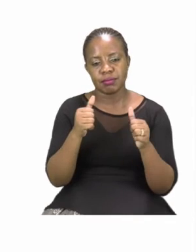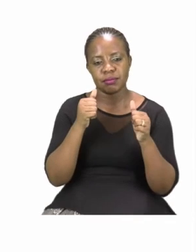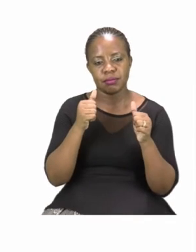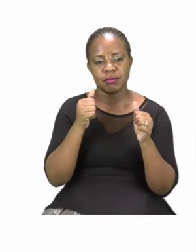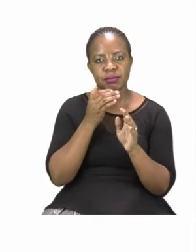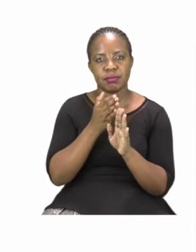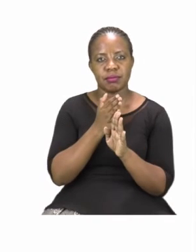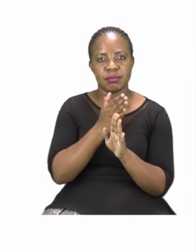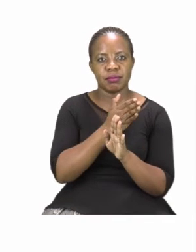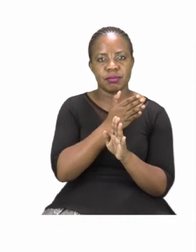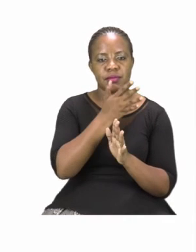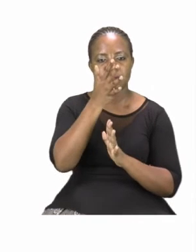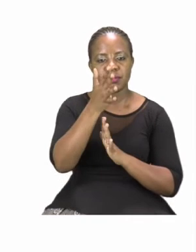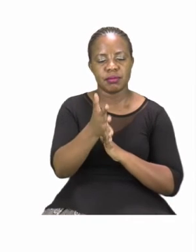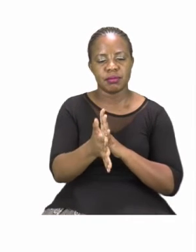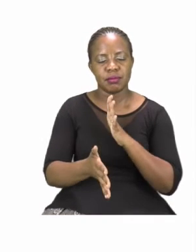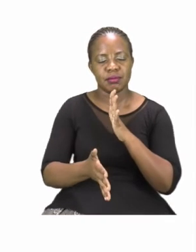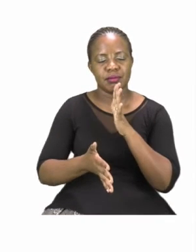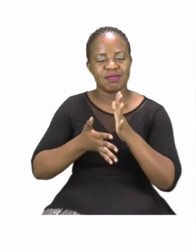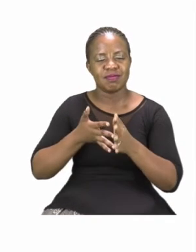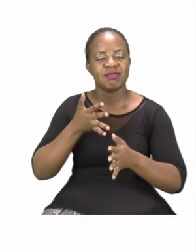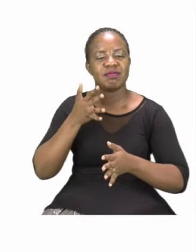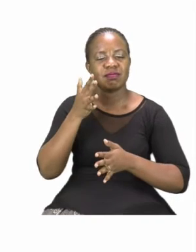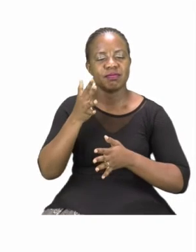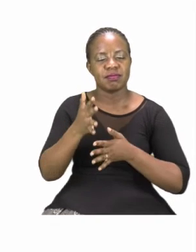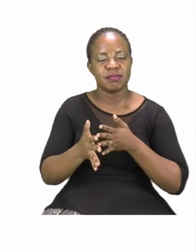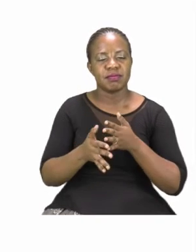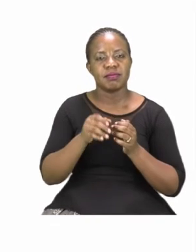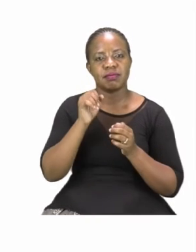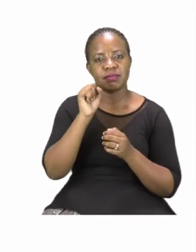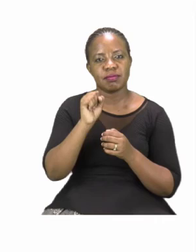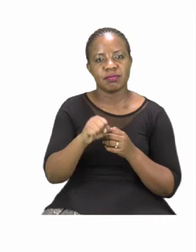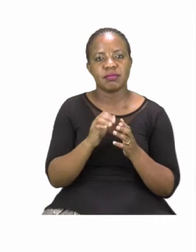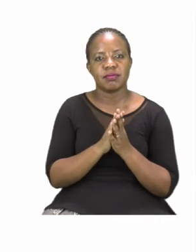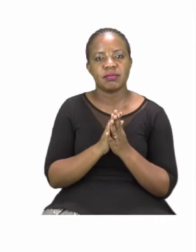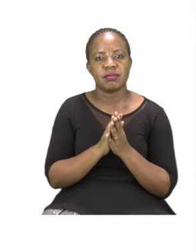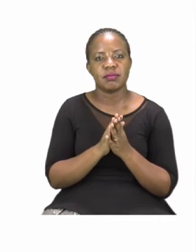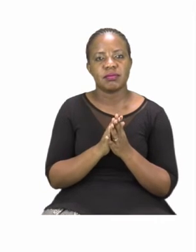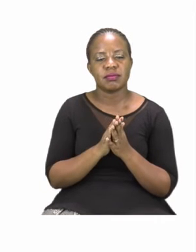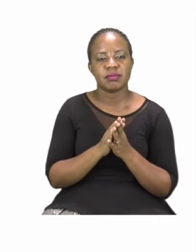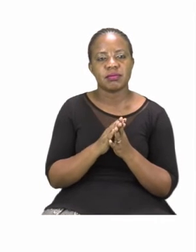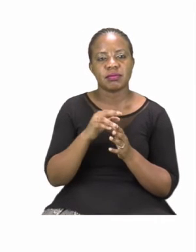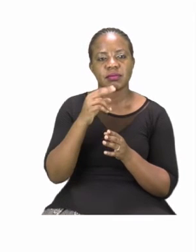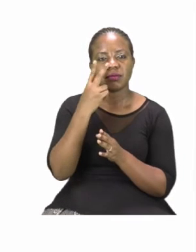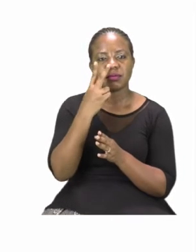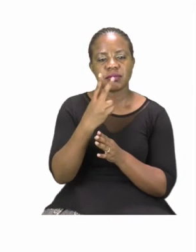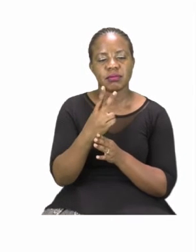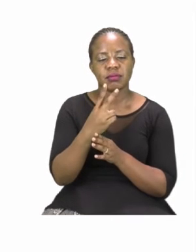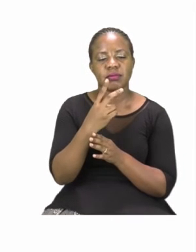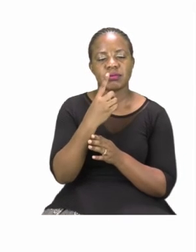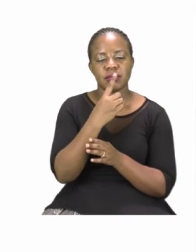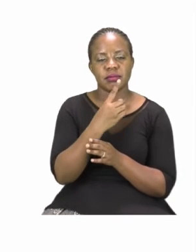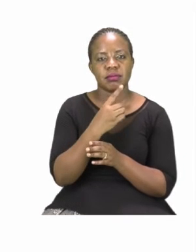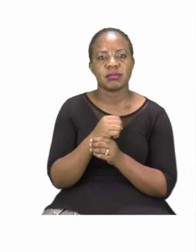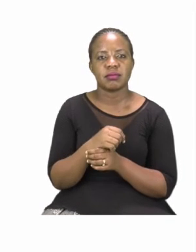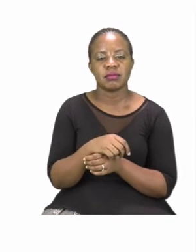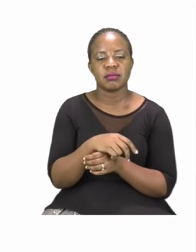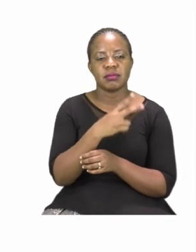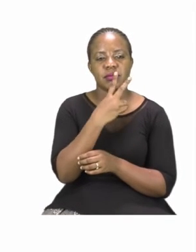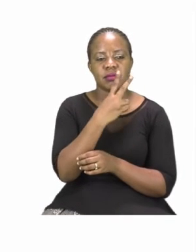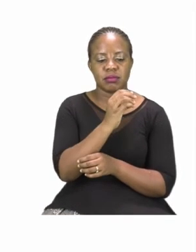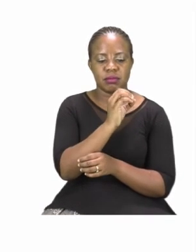Teacher Mutsa just keeps going on and on and on. Like, I was just trying to digest Wow. really in my mind, like,